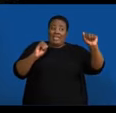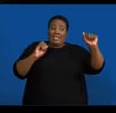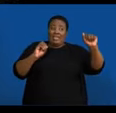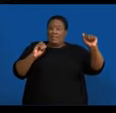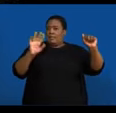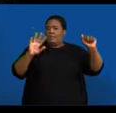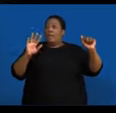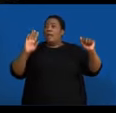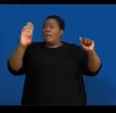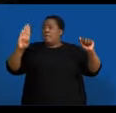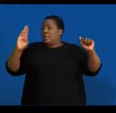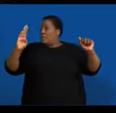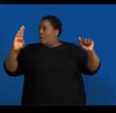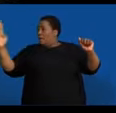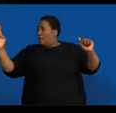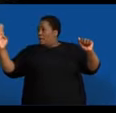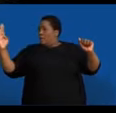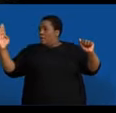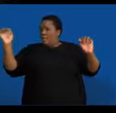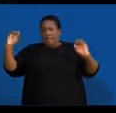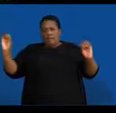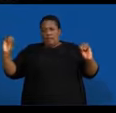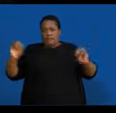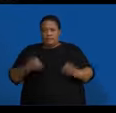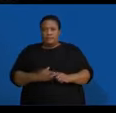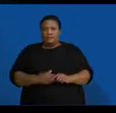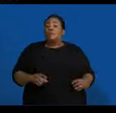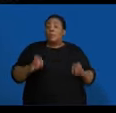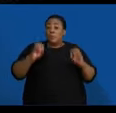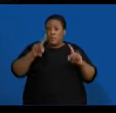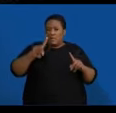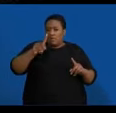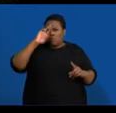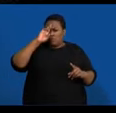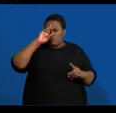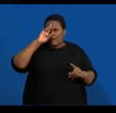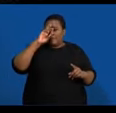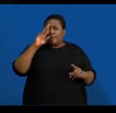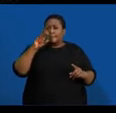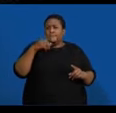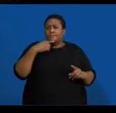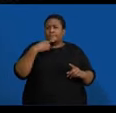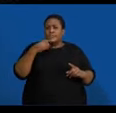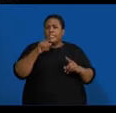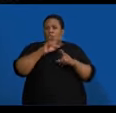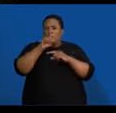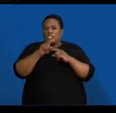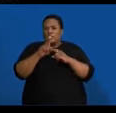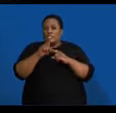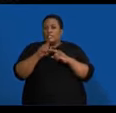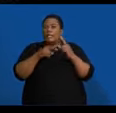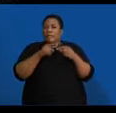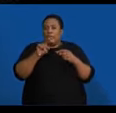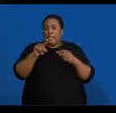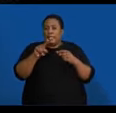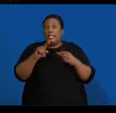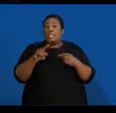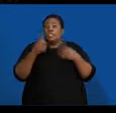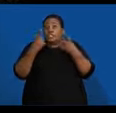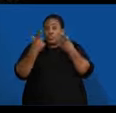and nothing on the right-hand side of B. All right, so guys, that's all that the question is all about. Let's actually do